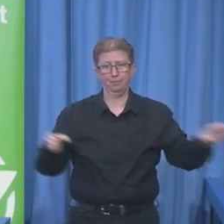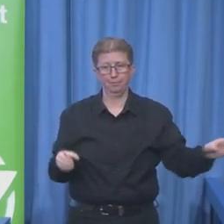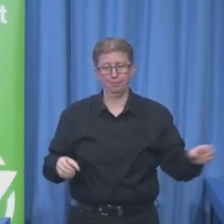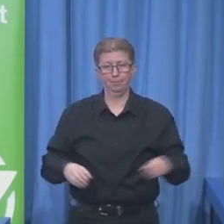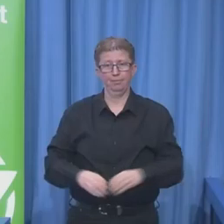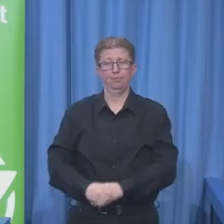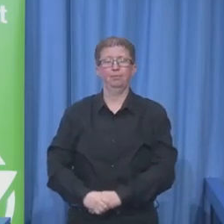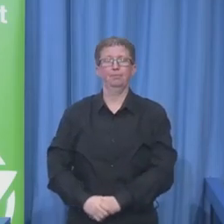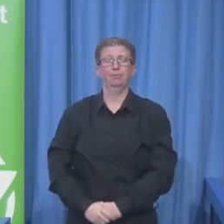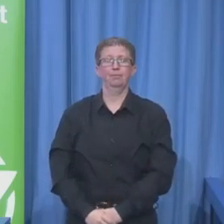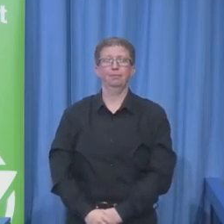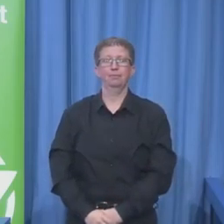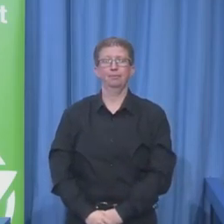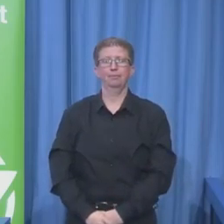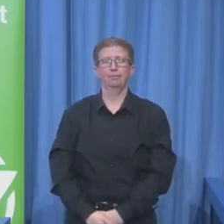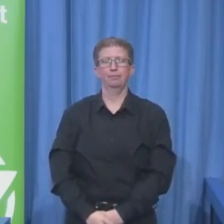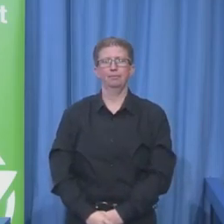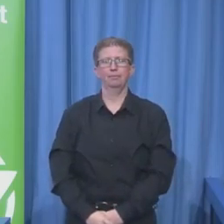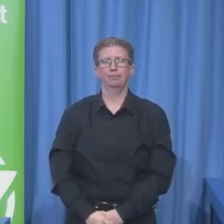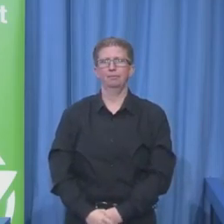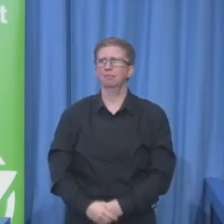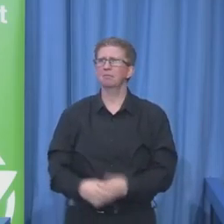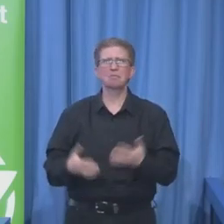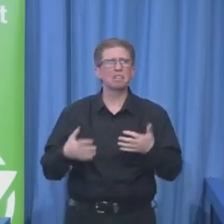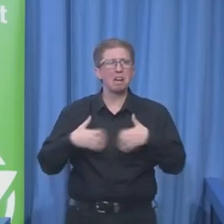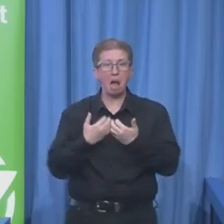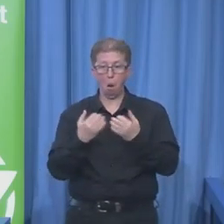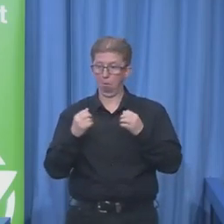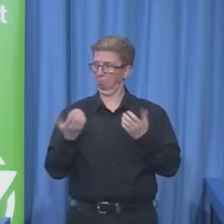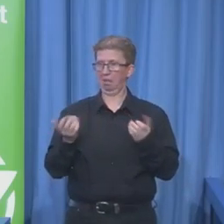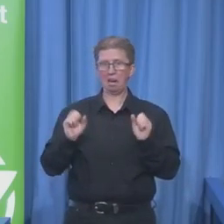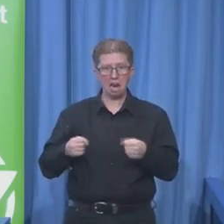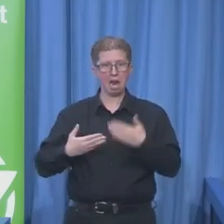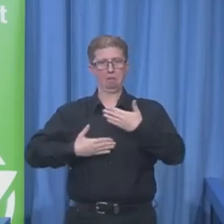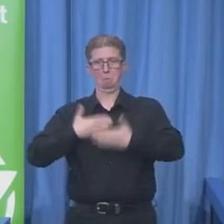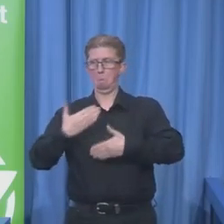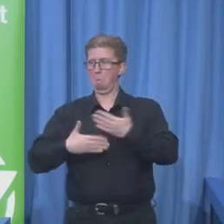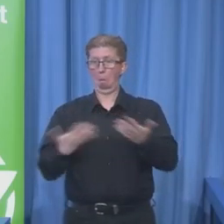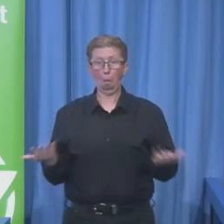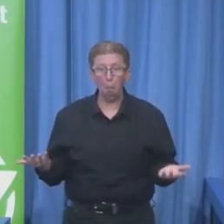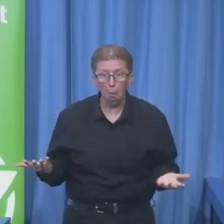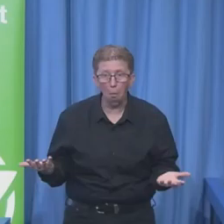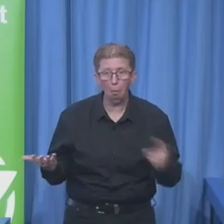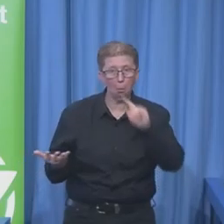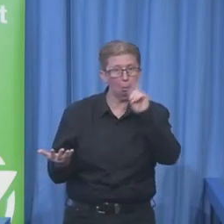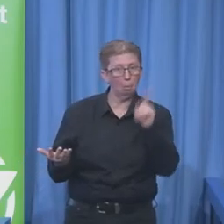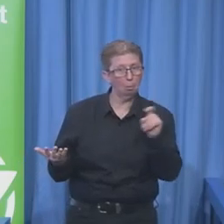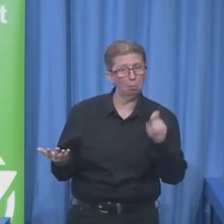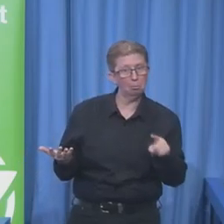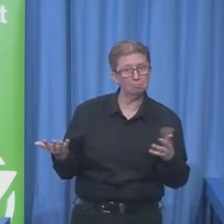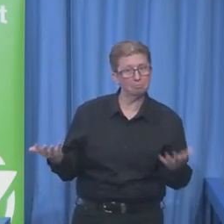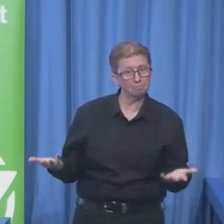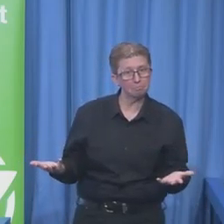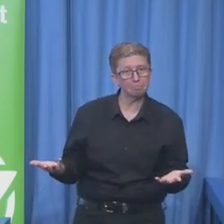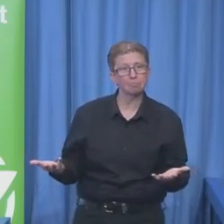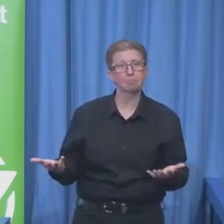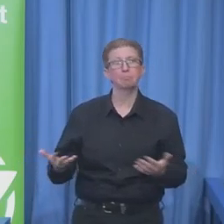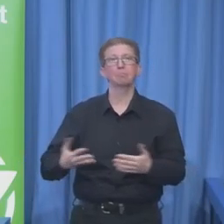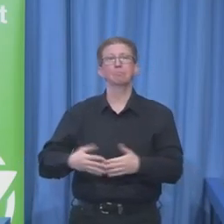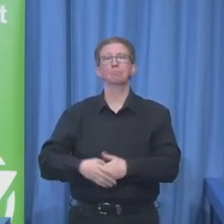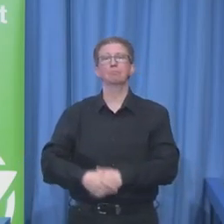how does that work? The workshops in the Flachgau regions, they set up this service center, which